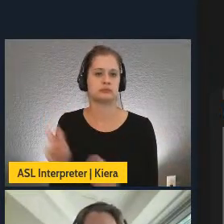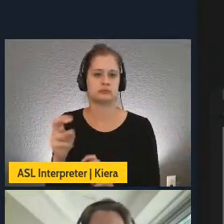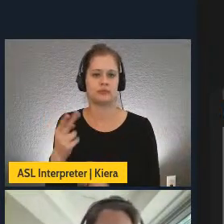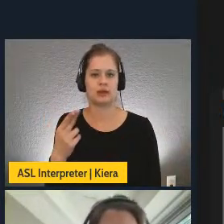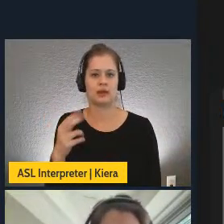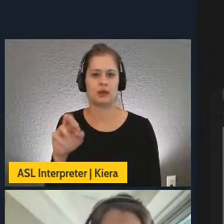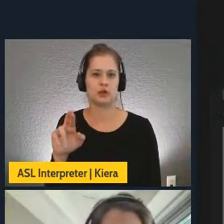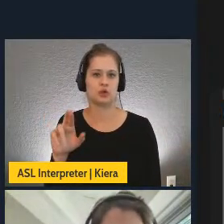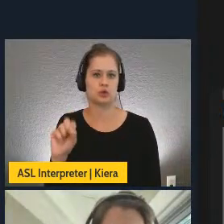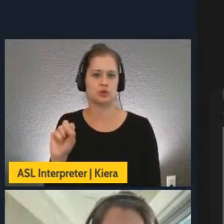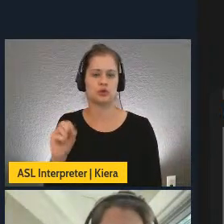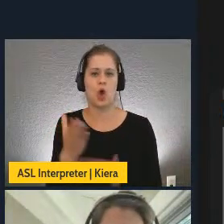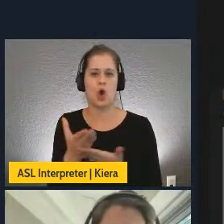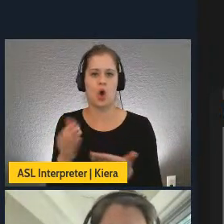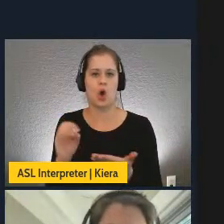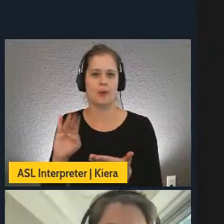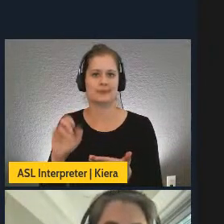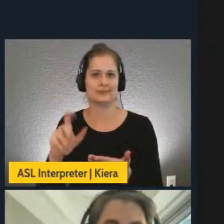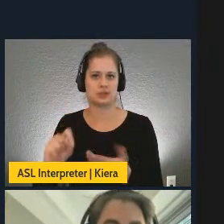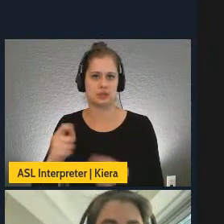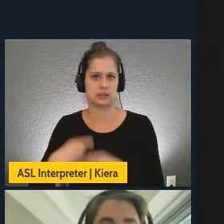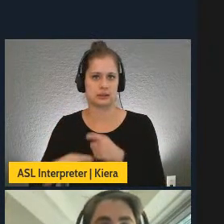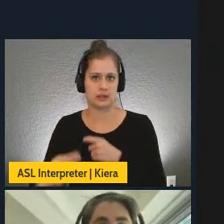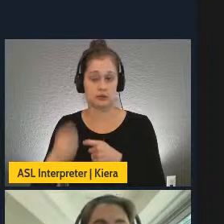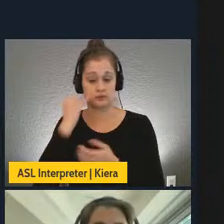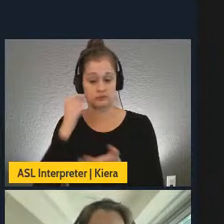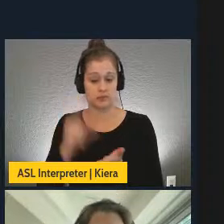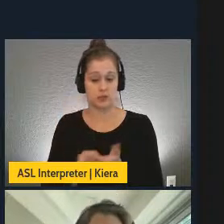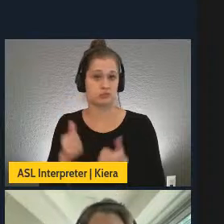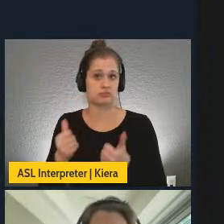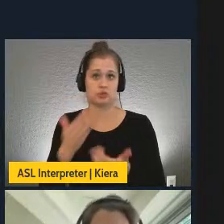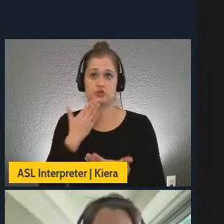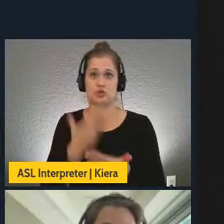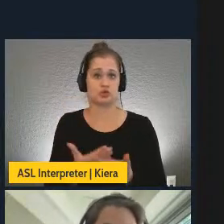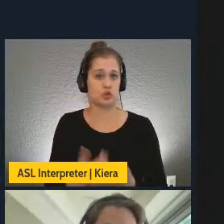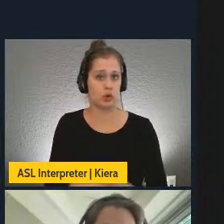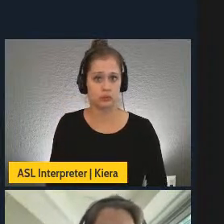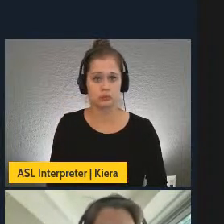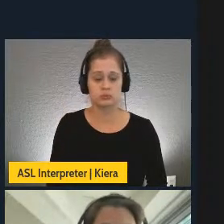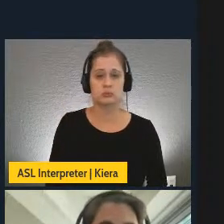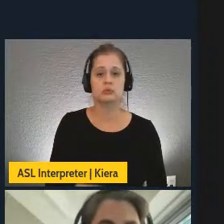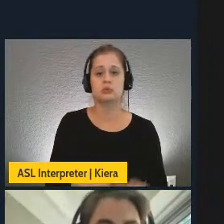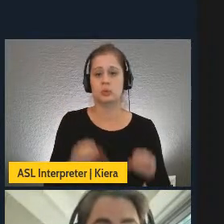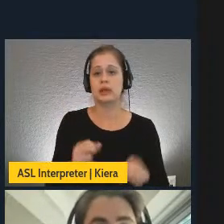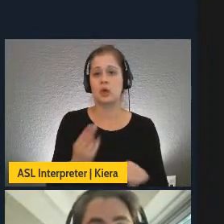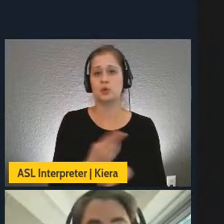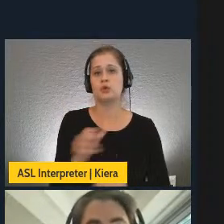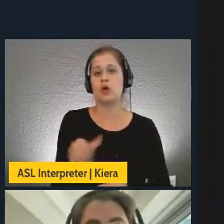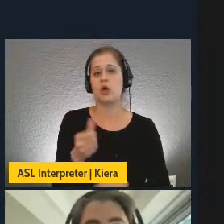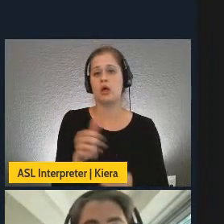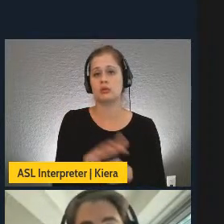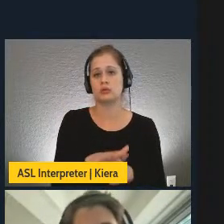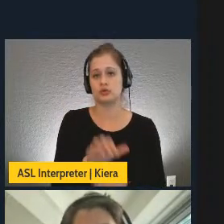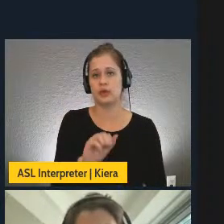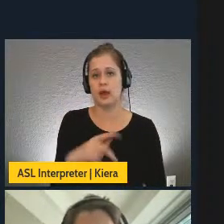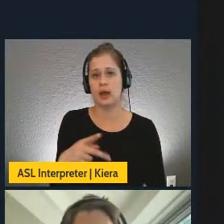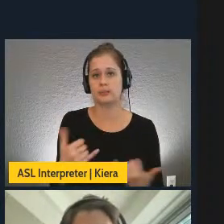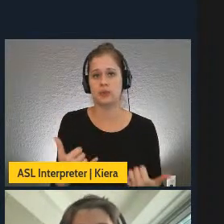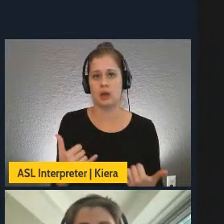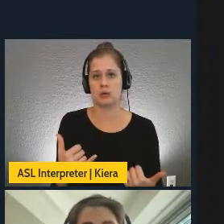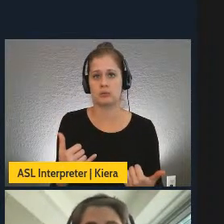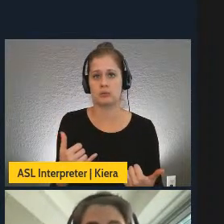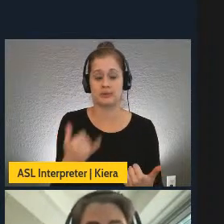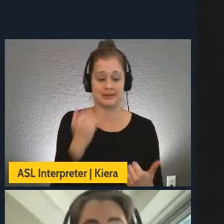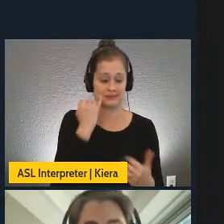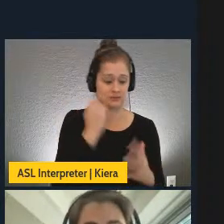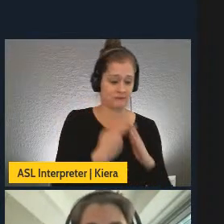So if we publish the API, then we're good to go. And essentially, we can use that elsewhere in our app now. If we then, like in the front end,